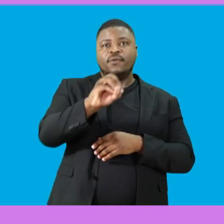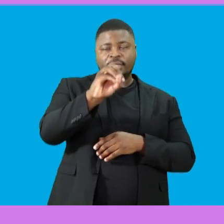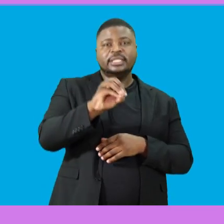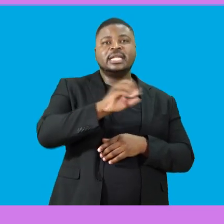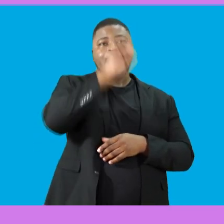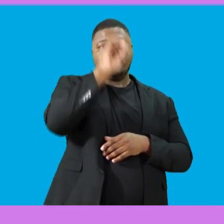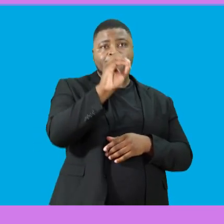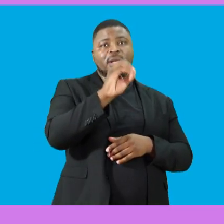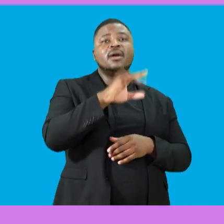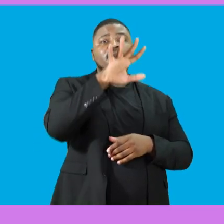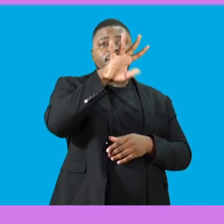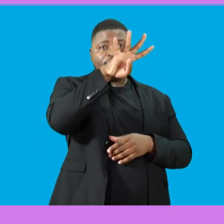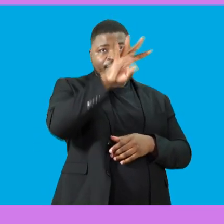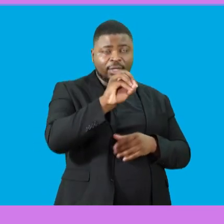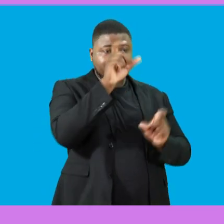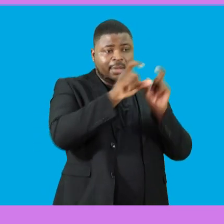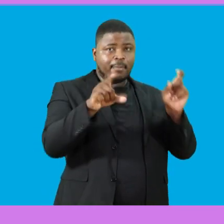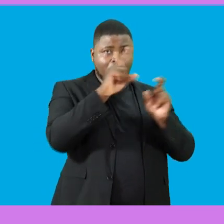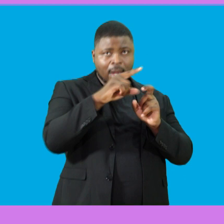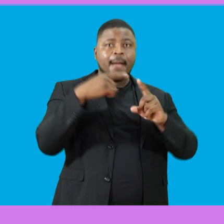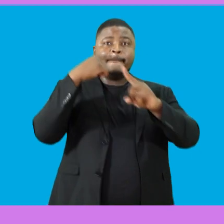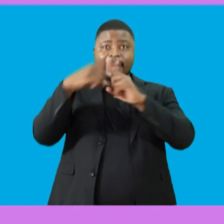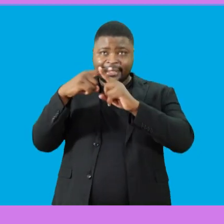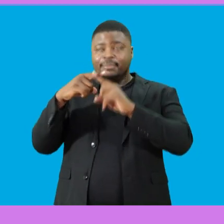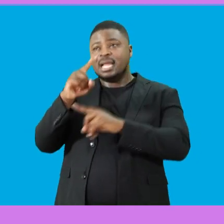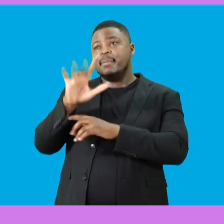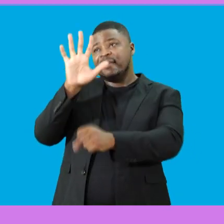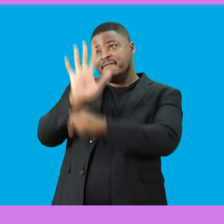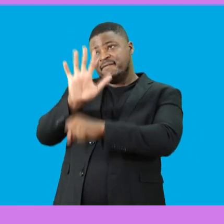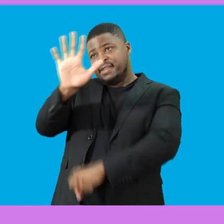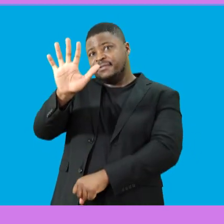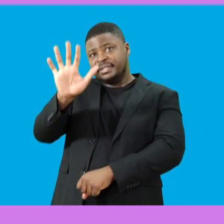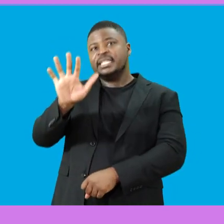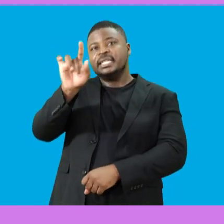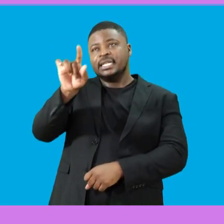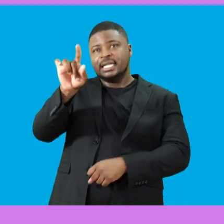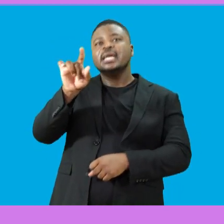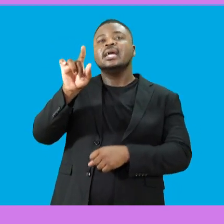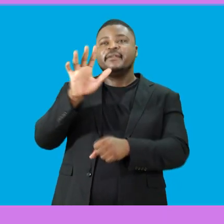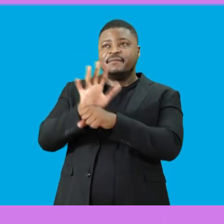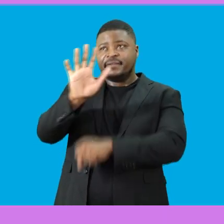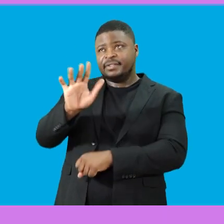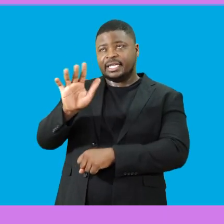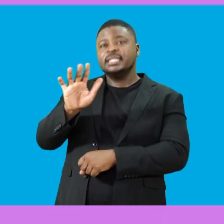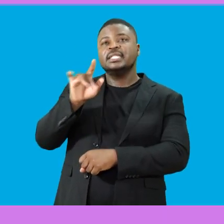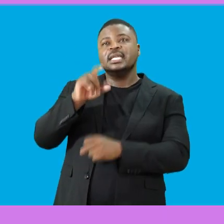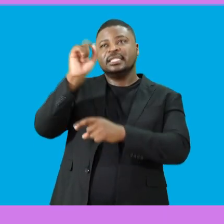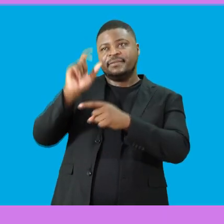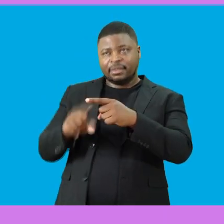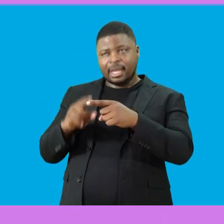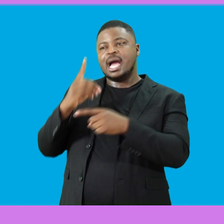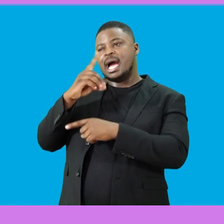say 40% multiplied by 15 over 100, which is the 15% that we want to increase the number of people with. Then what